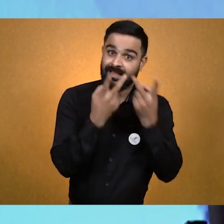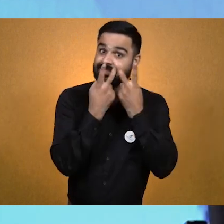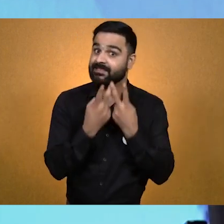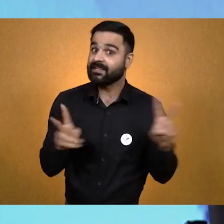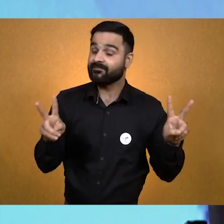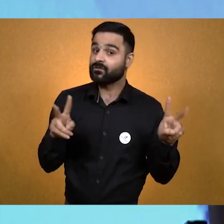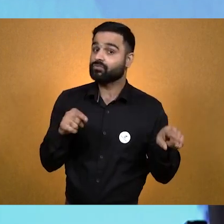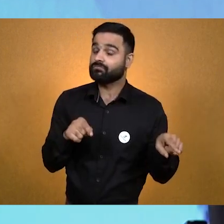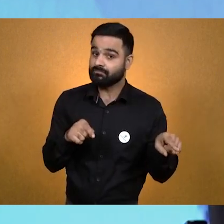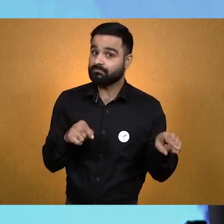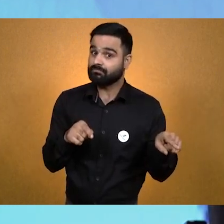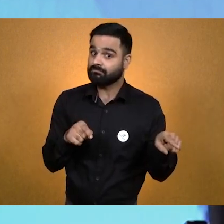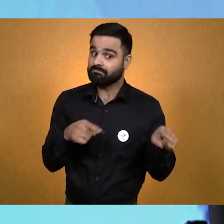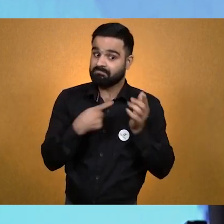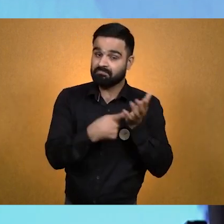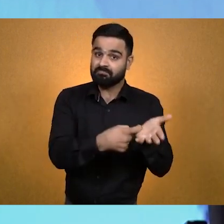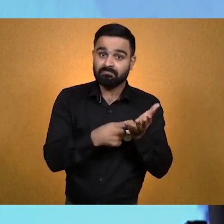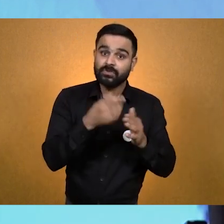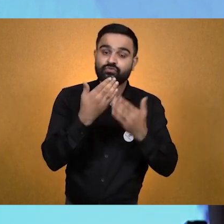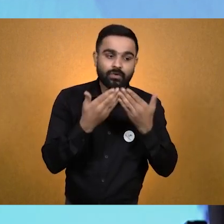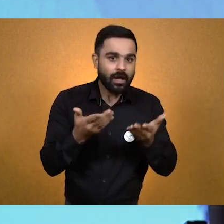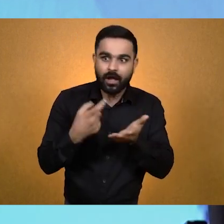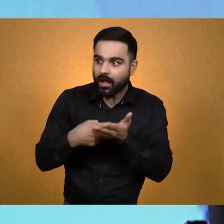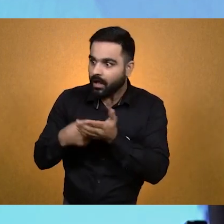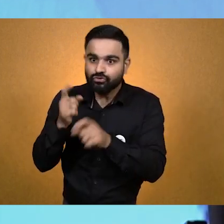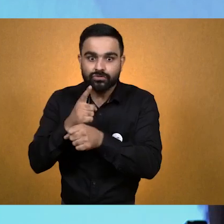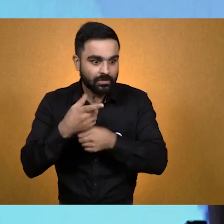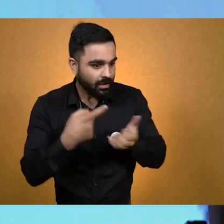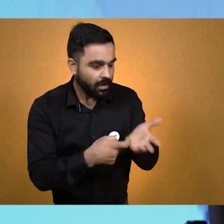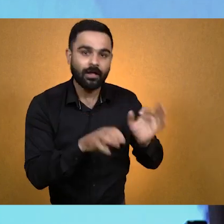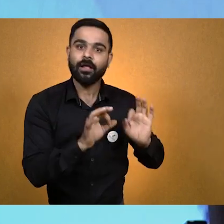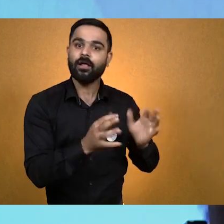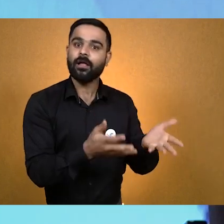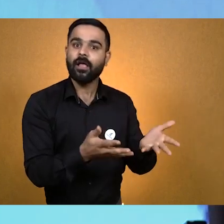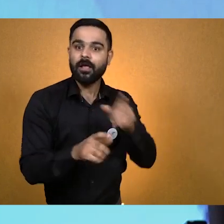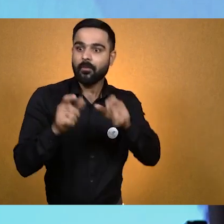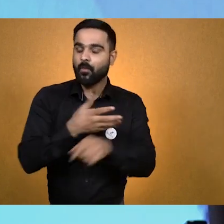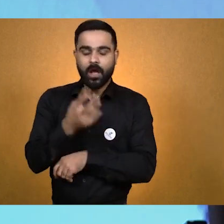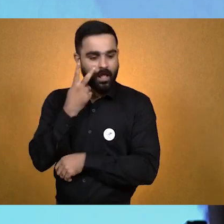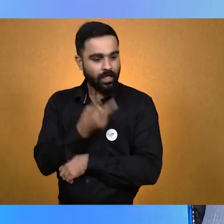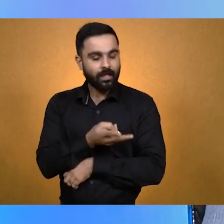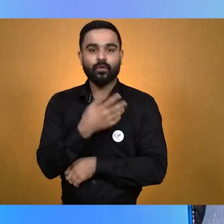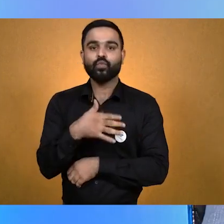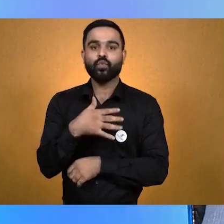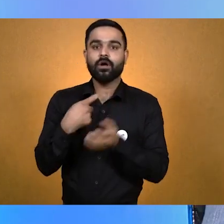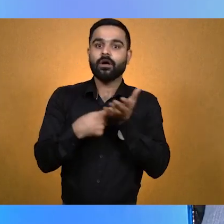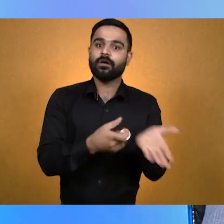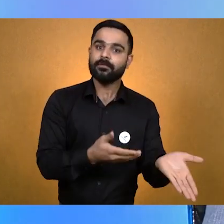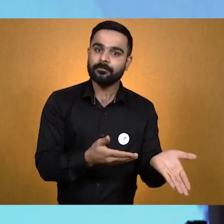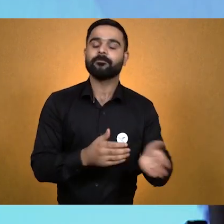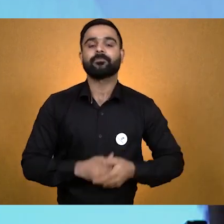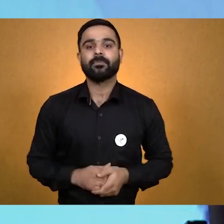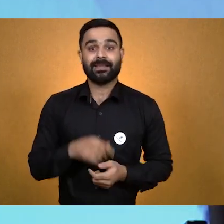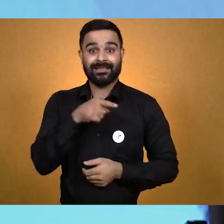different respect that the children started garnering. And I think that is essentially what everyone is looking for, that dignity. Sure.